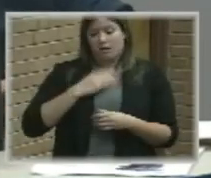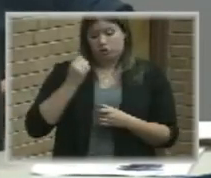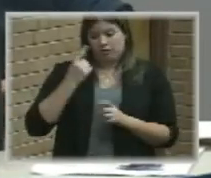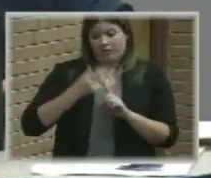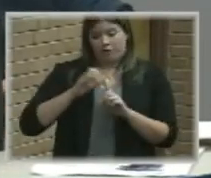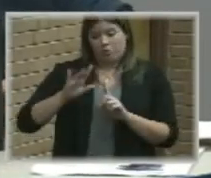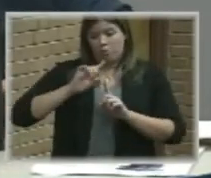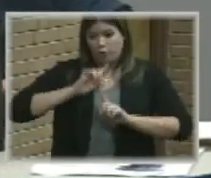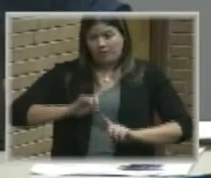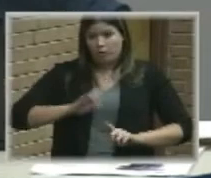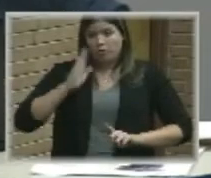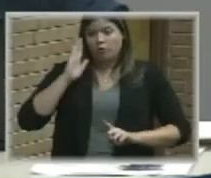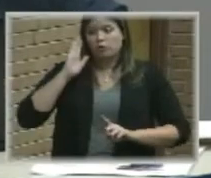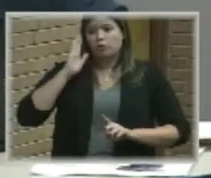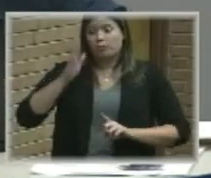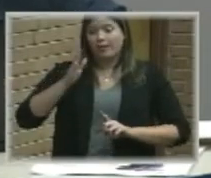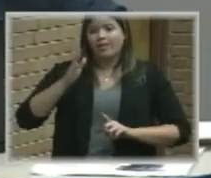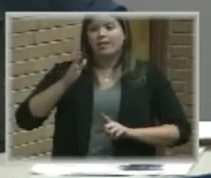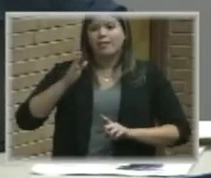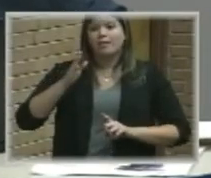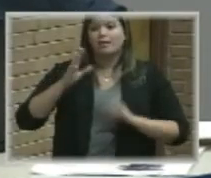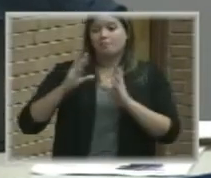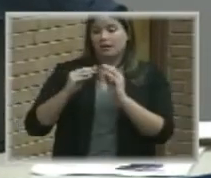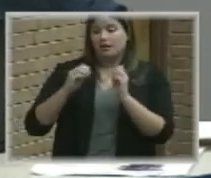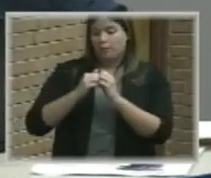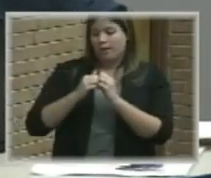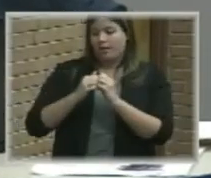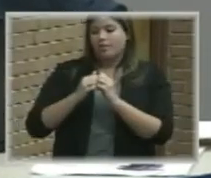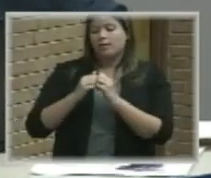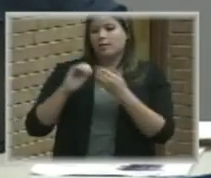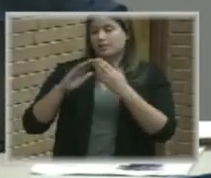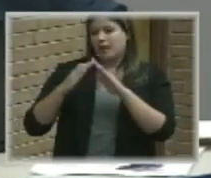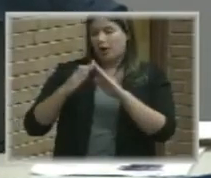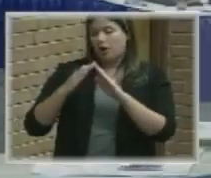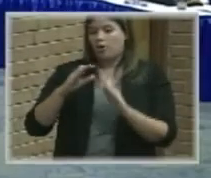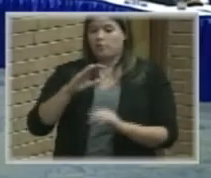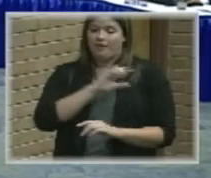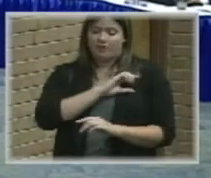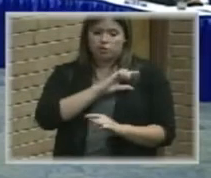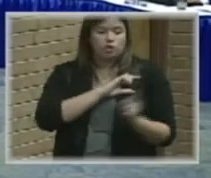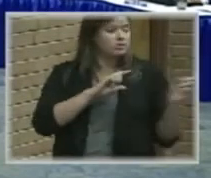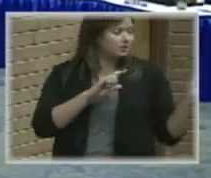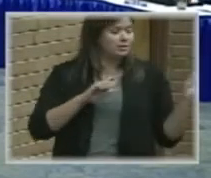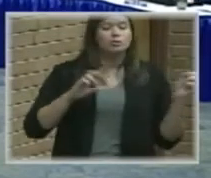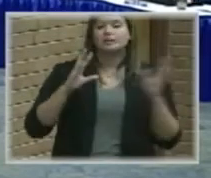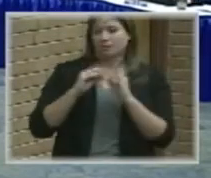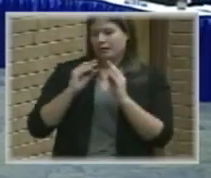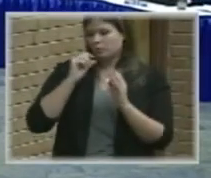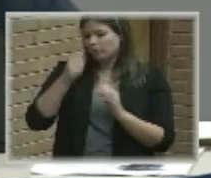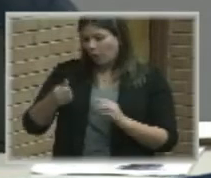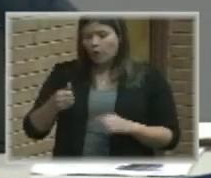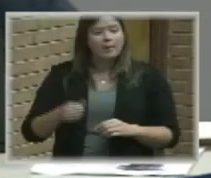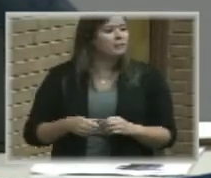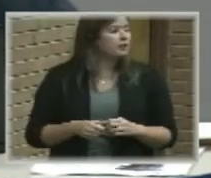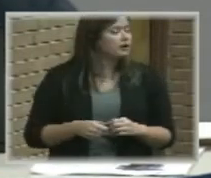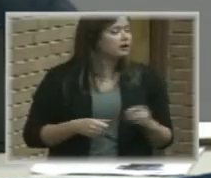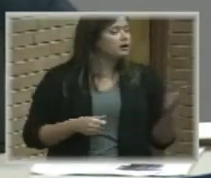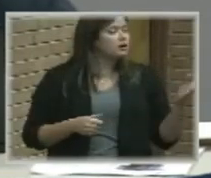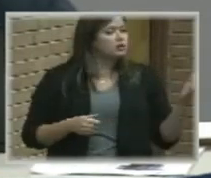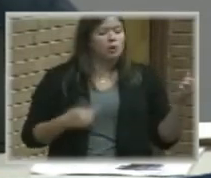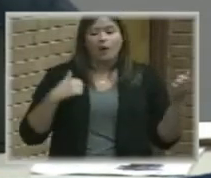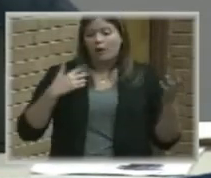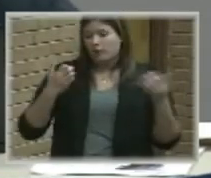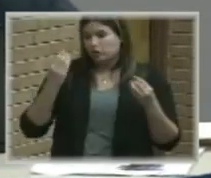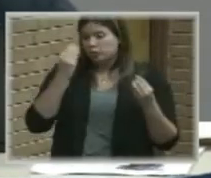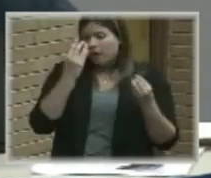going to be meeting with the other town officials? There is a meeting tomorrow. Okay. Well, what I wanted to update the board on